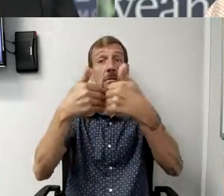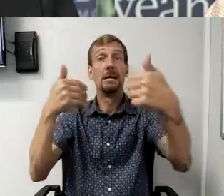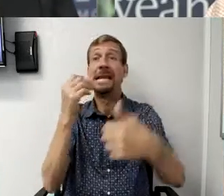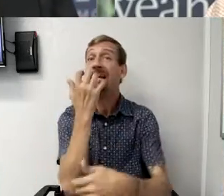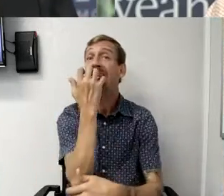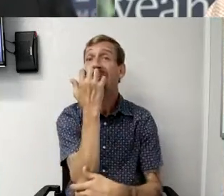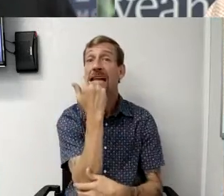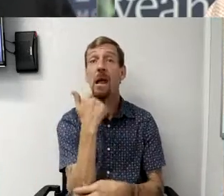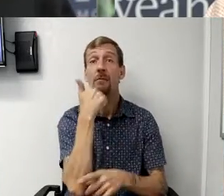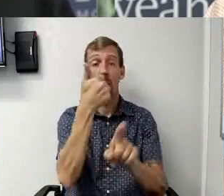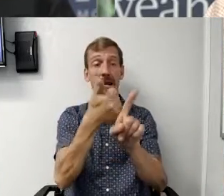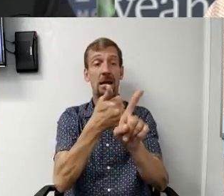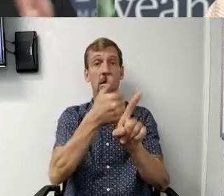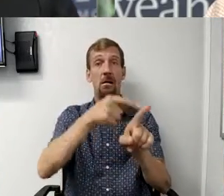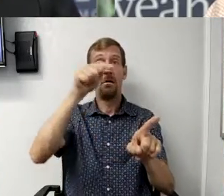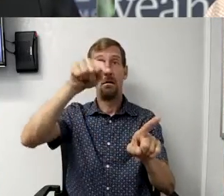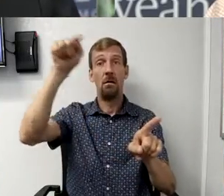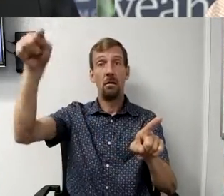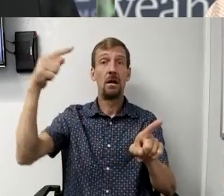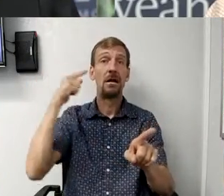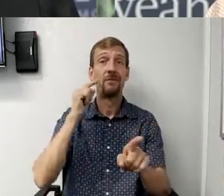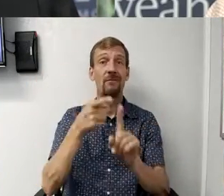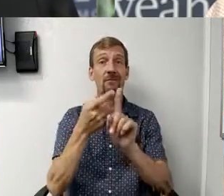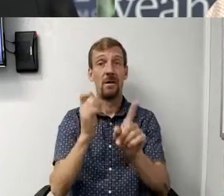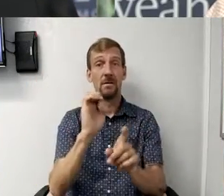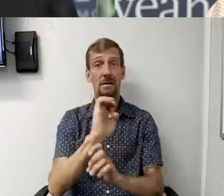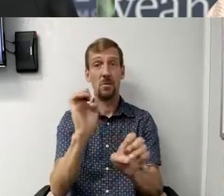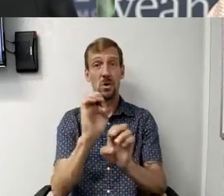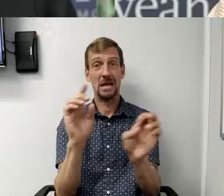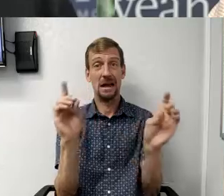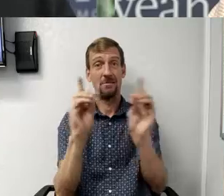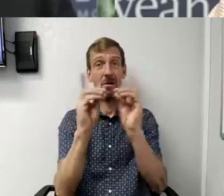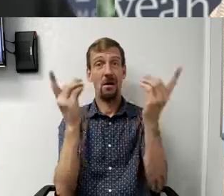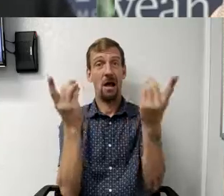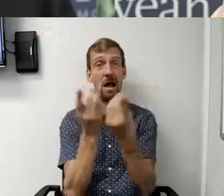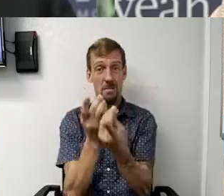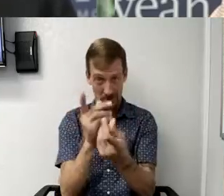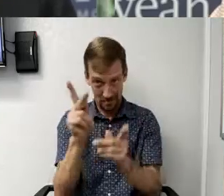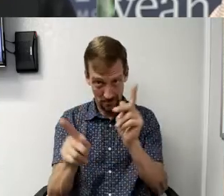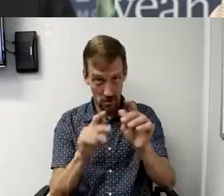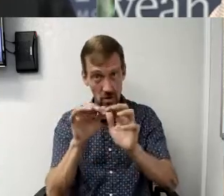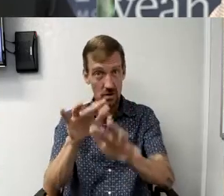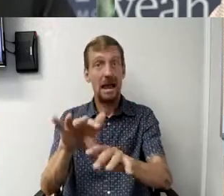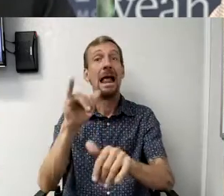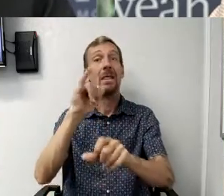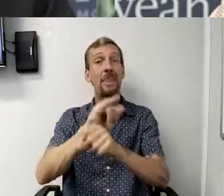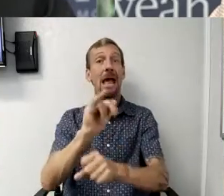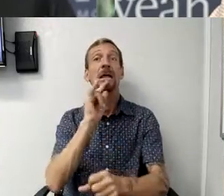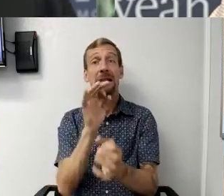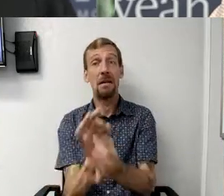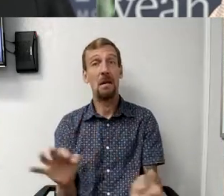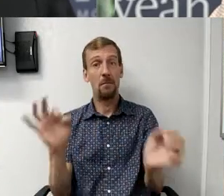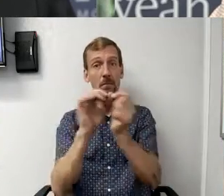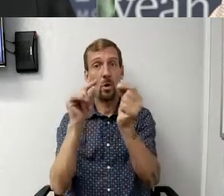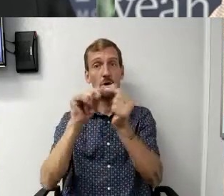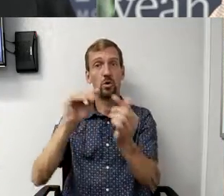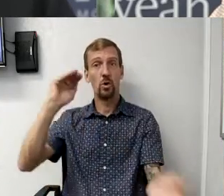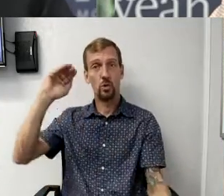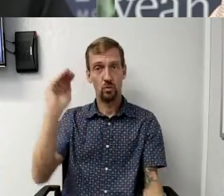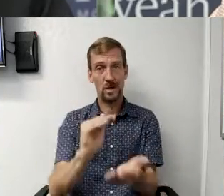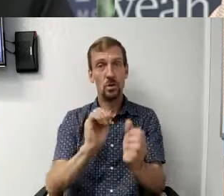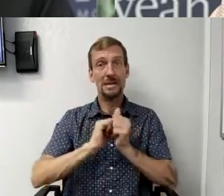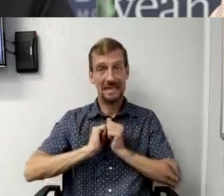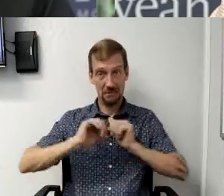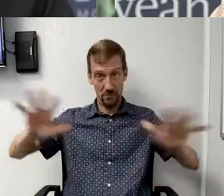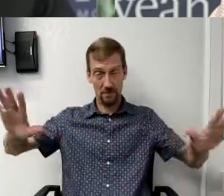care for those patients from the ED population, which was is very critical in reducing the spread. So that gives us the distance to do